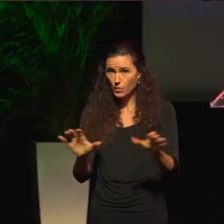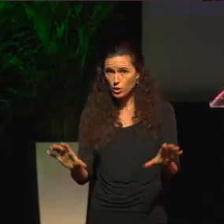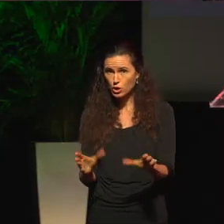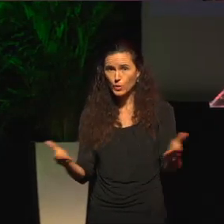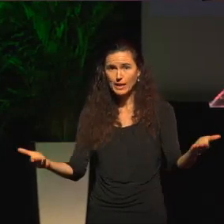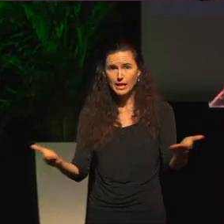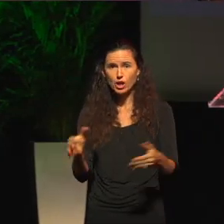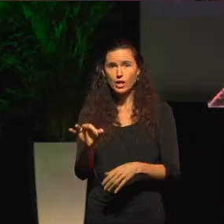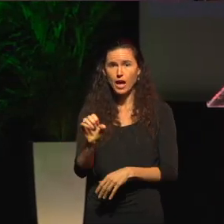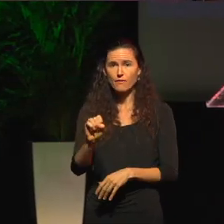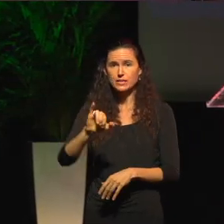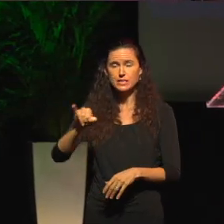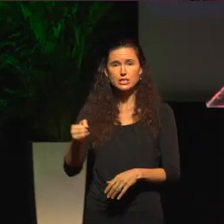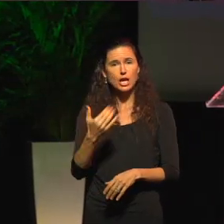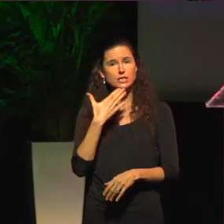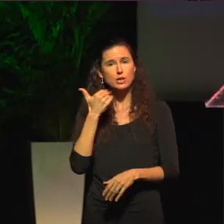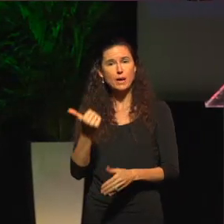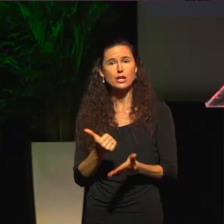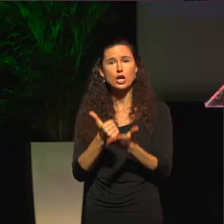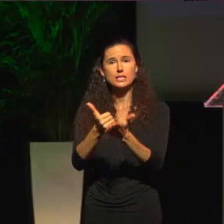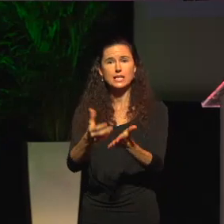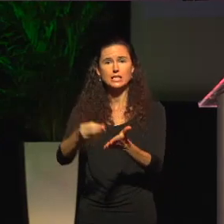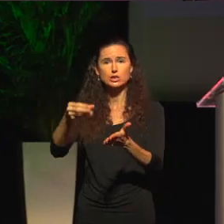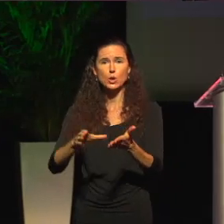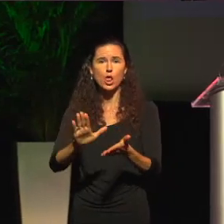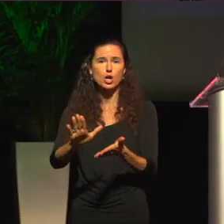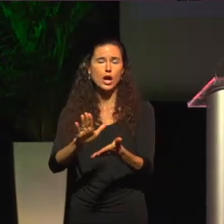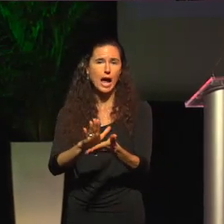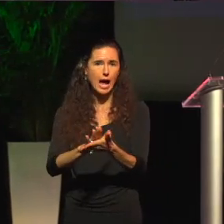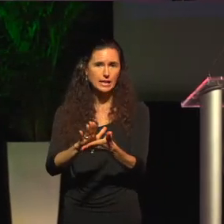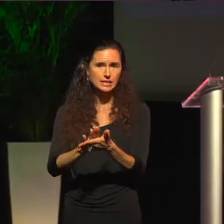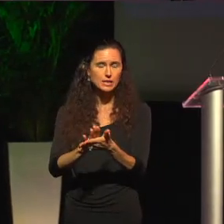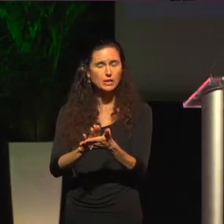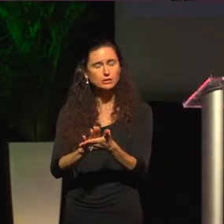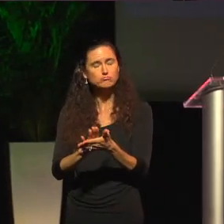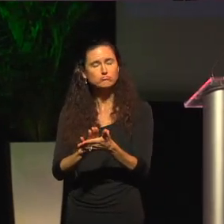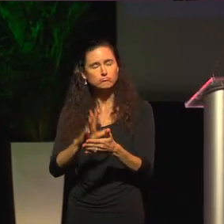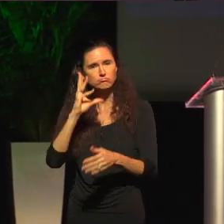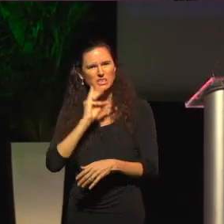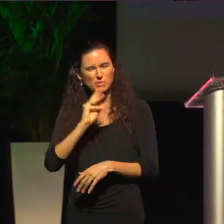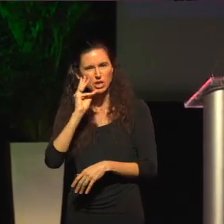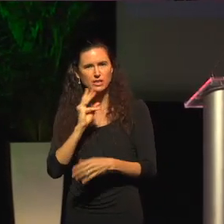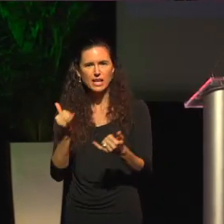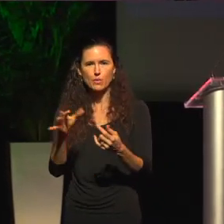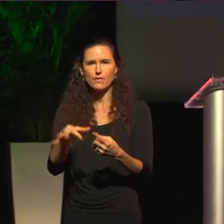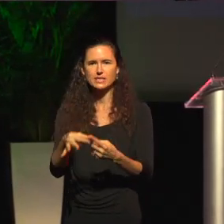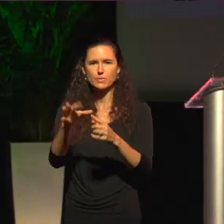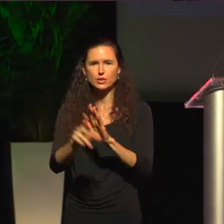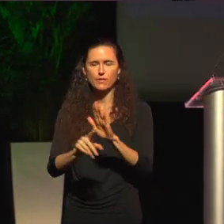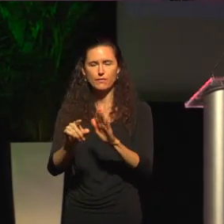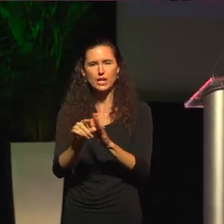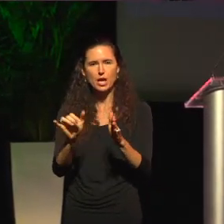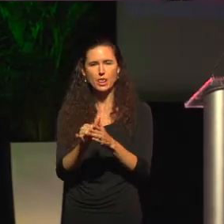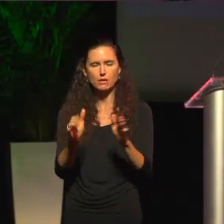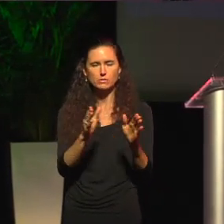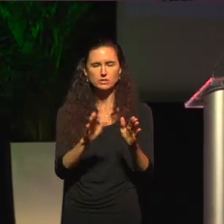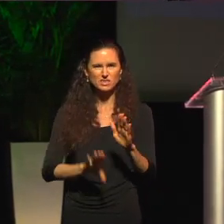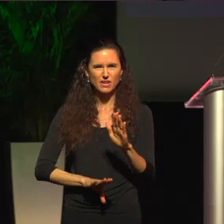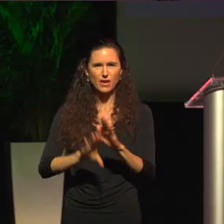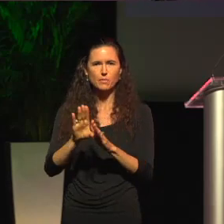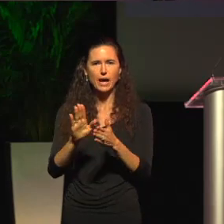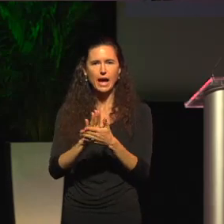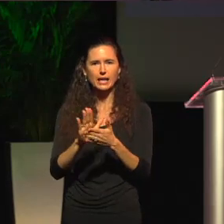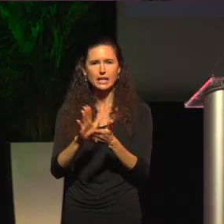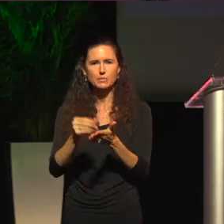FSCJ to better assist students on their academic journey. Now, we have a special video that was put together by Director of Academic and Student